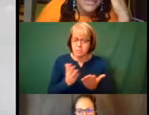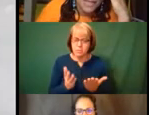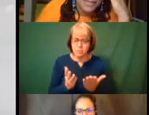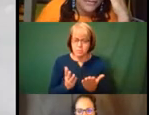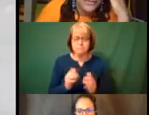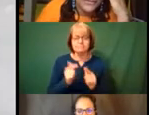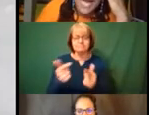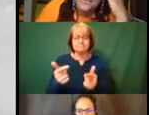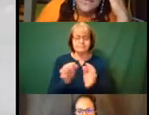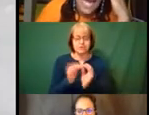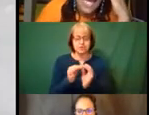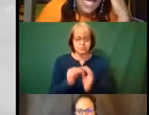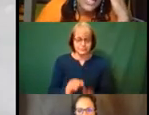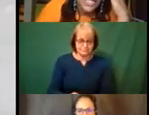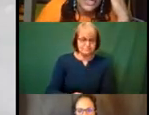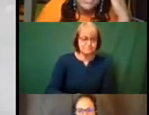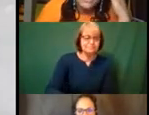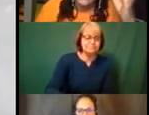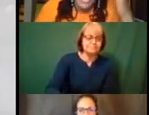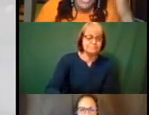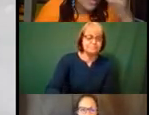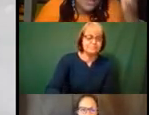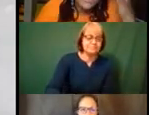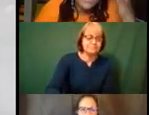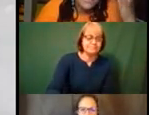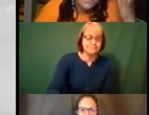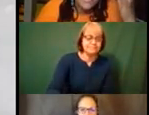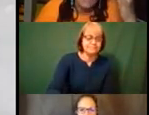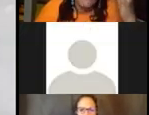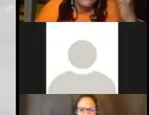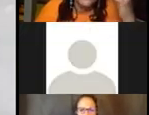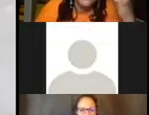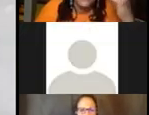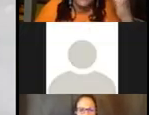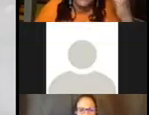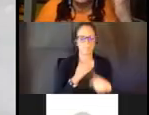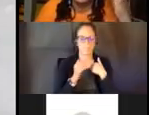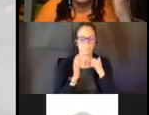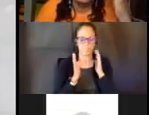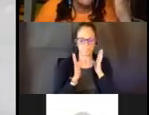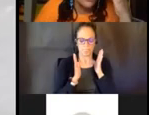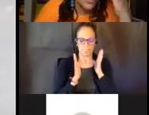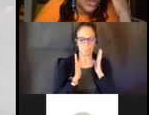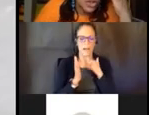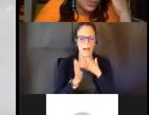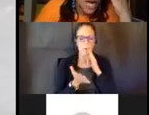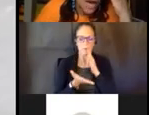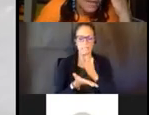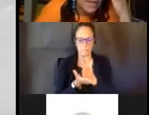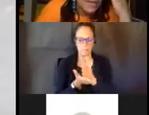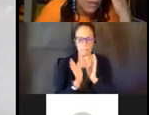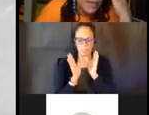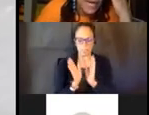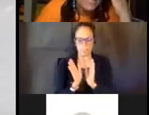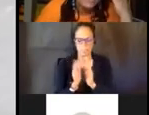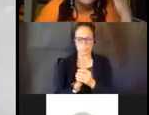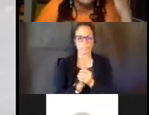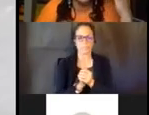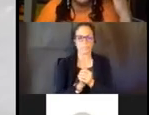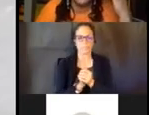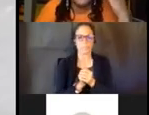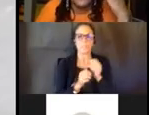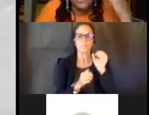can ask me about this. Yes, but I have so many things to say about this. Christian Cooper having his skin weaponized